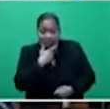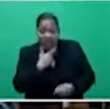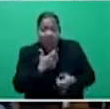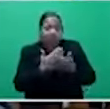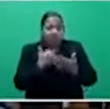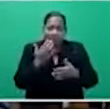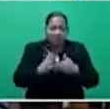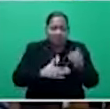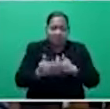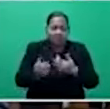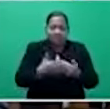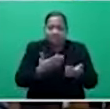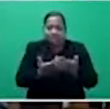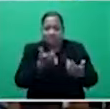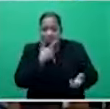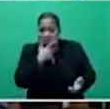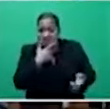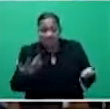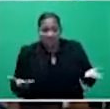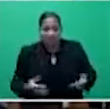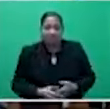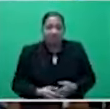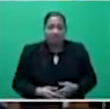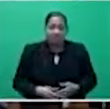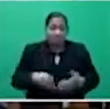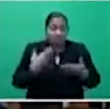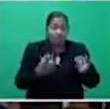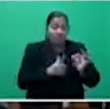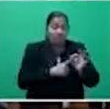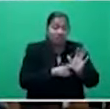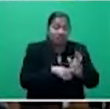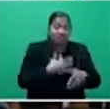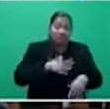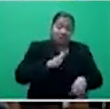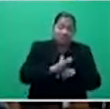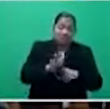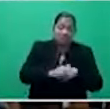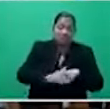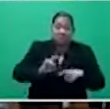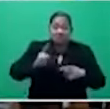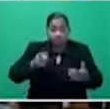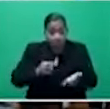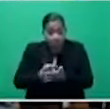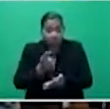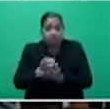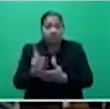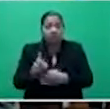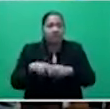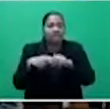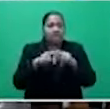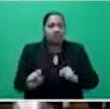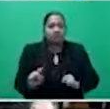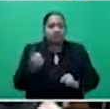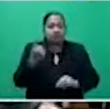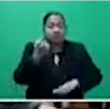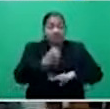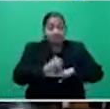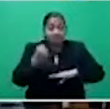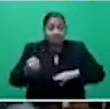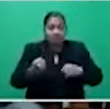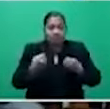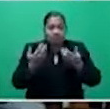sir, and no matter how much of a mockery Honourable Prasad wants to make, the fact is that FijiFirst government